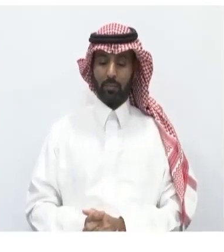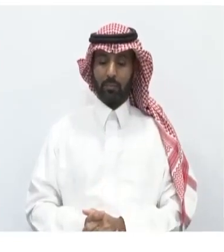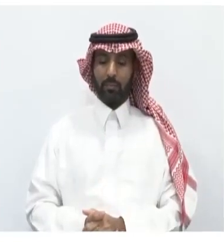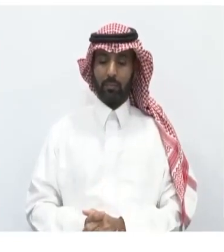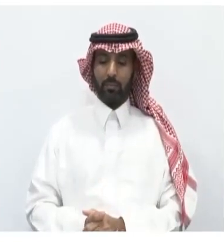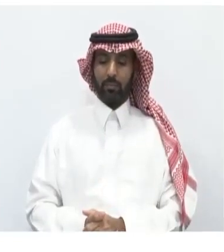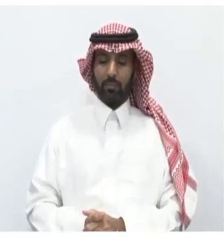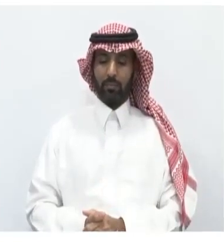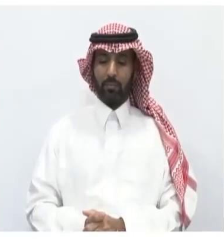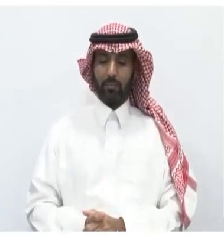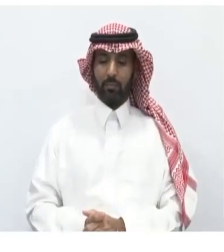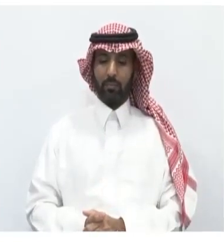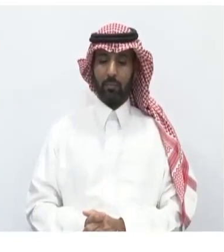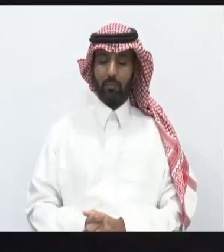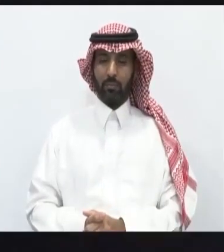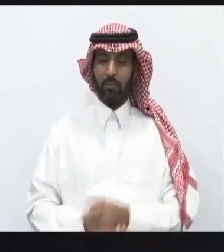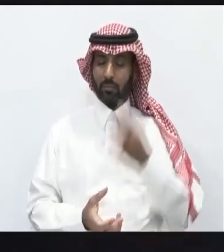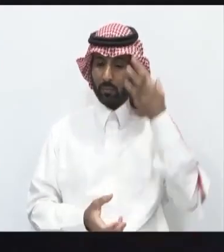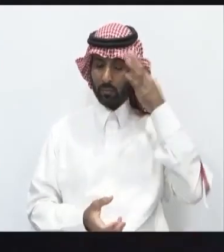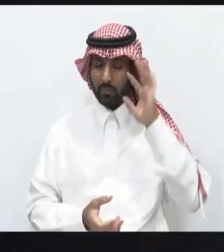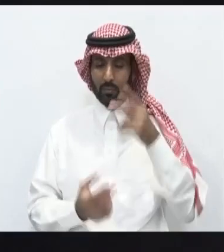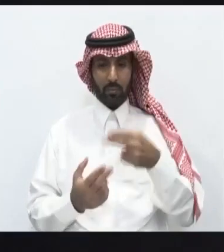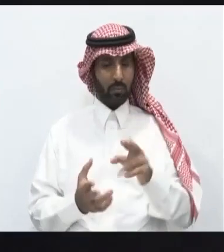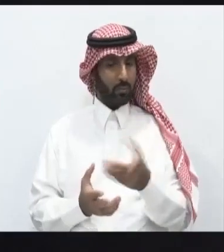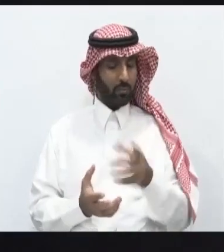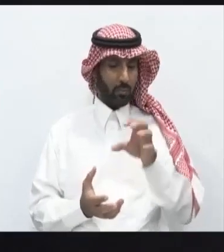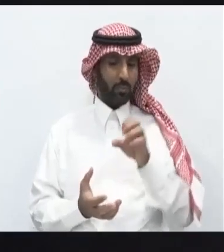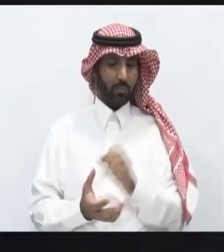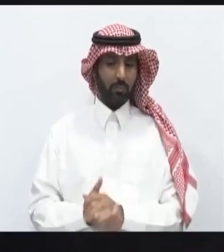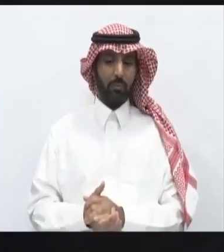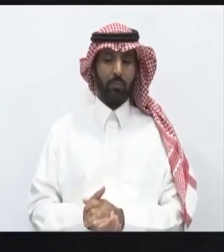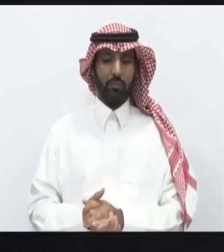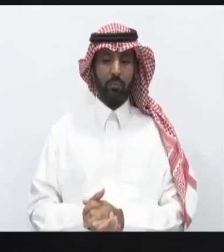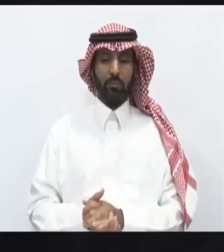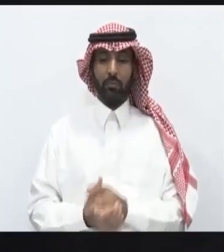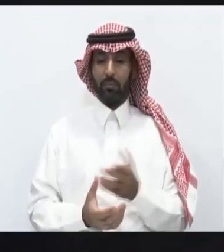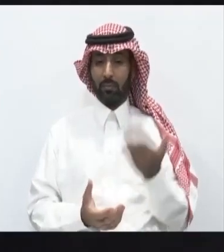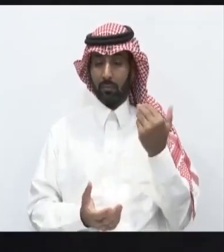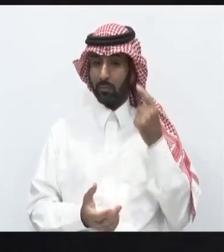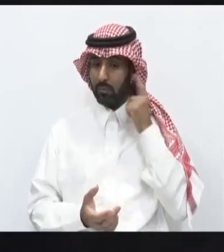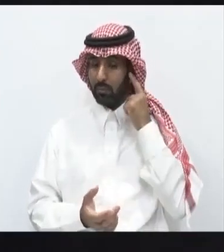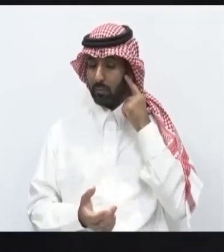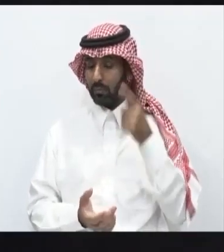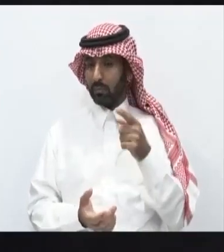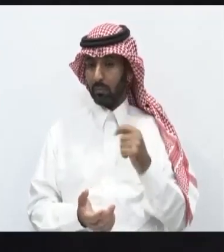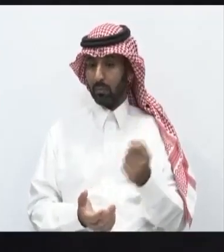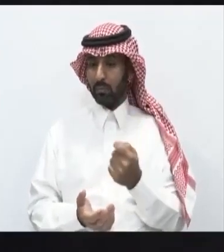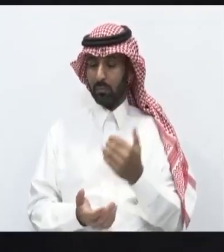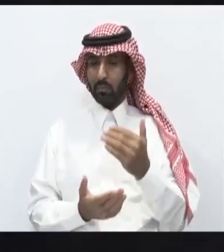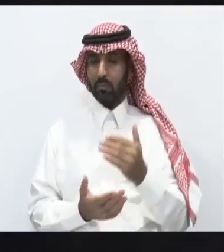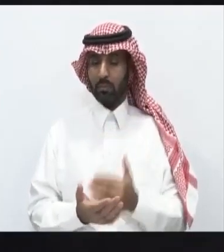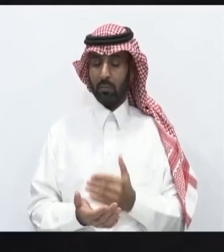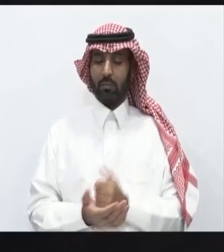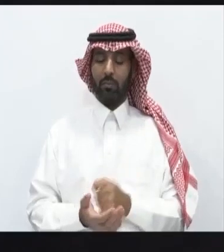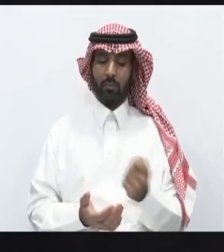can take some things that some people disagree with. So before we listen, remember to prepare your pen